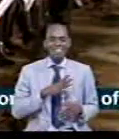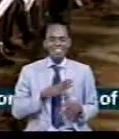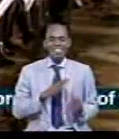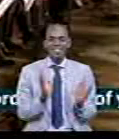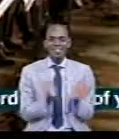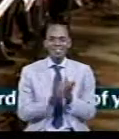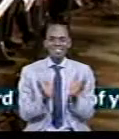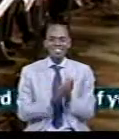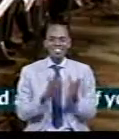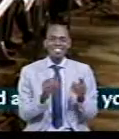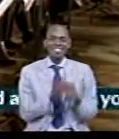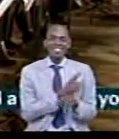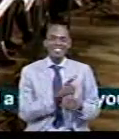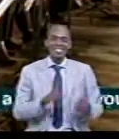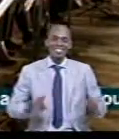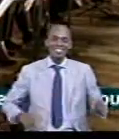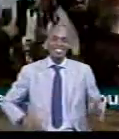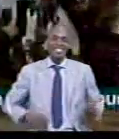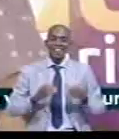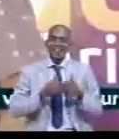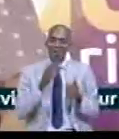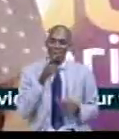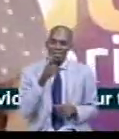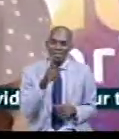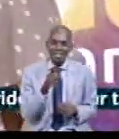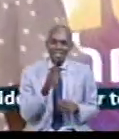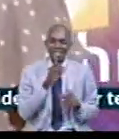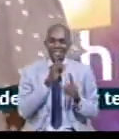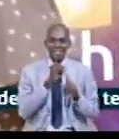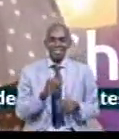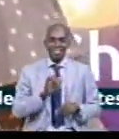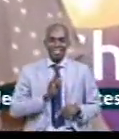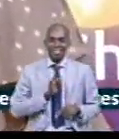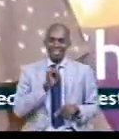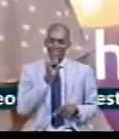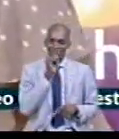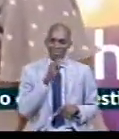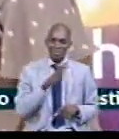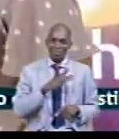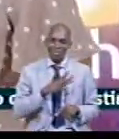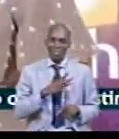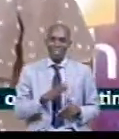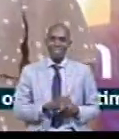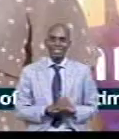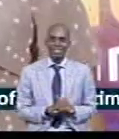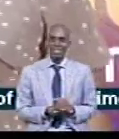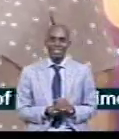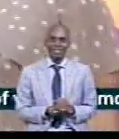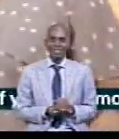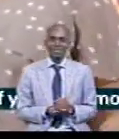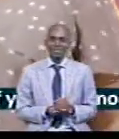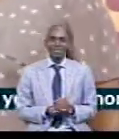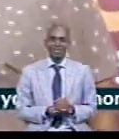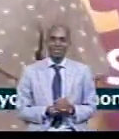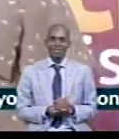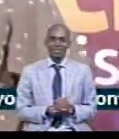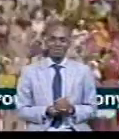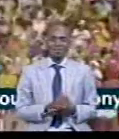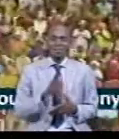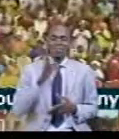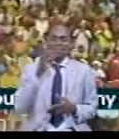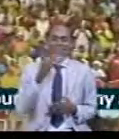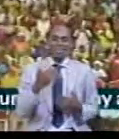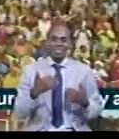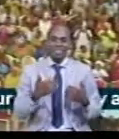Lord. How are you? All right. Thank you. John has spoken.